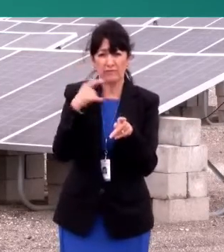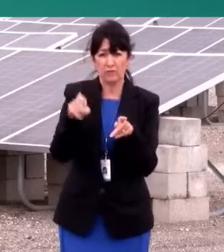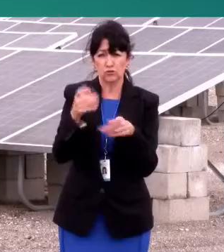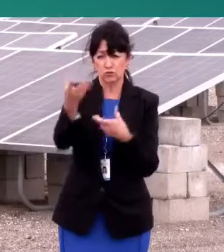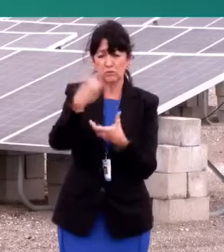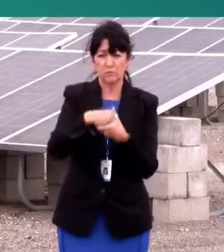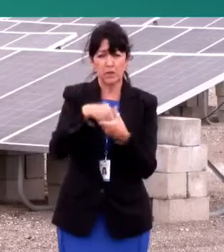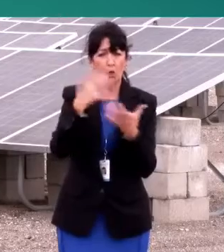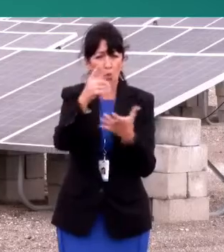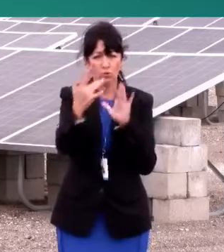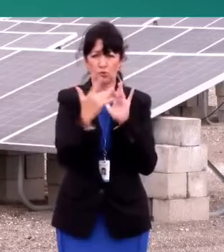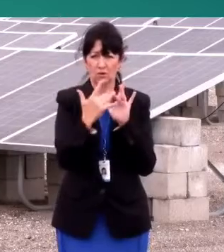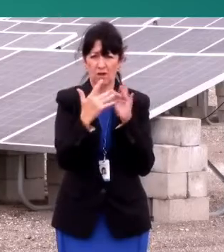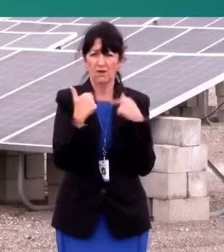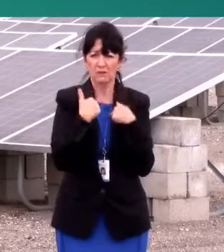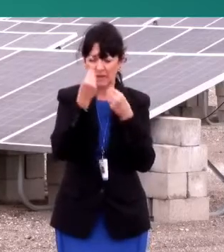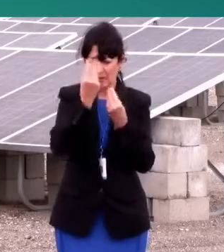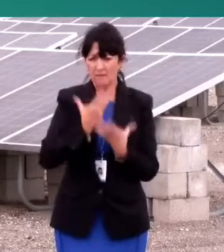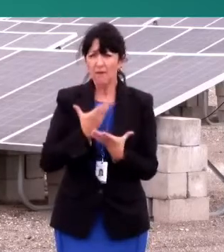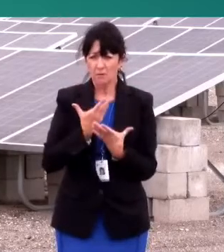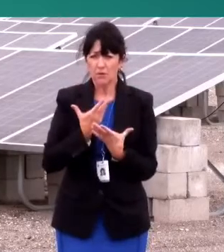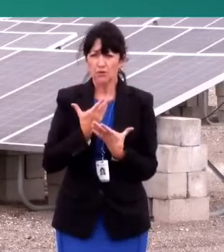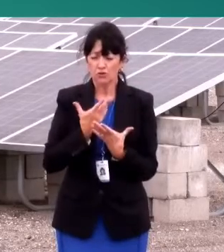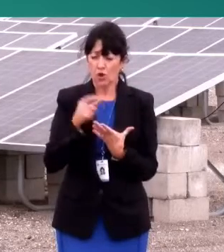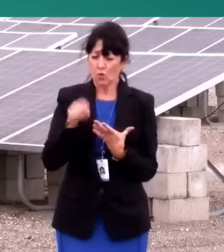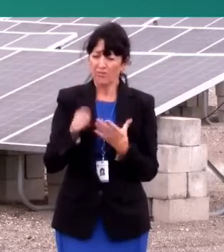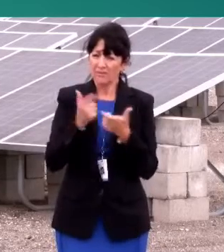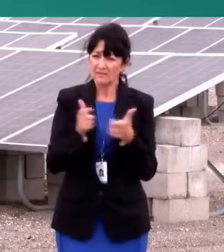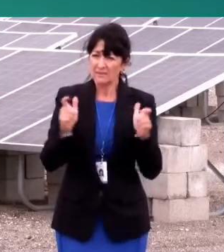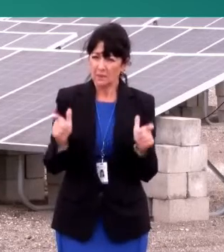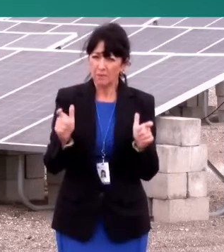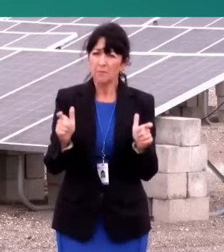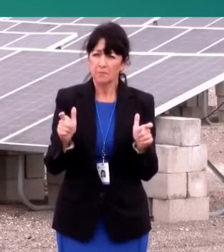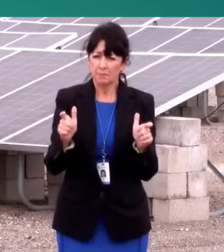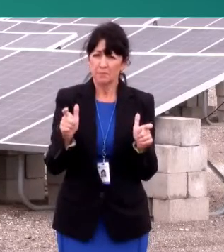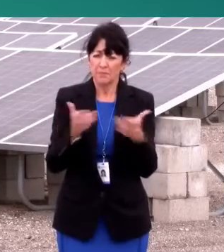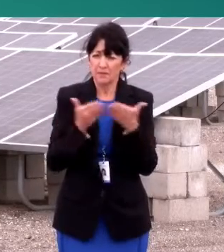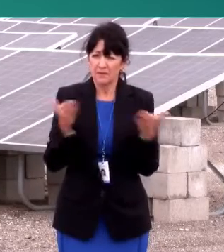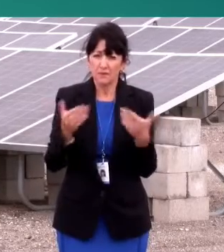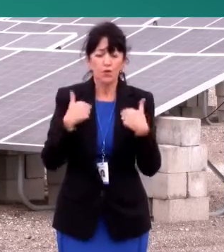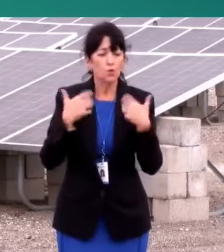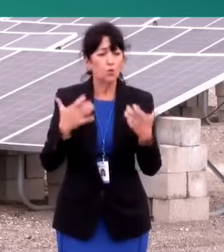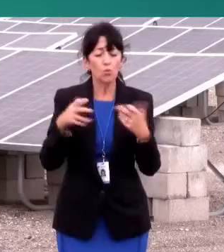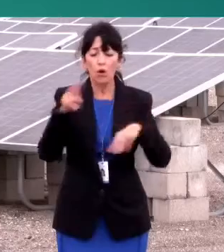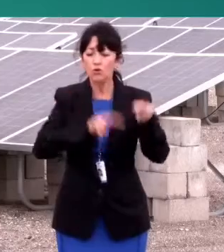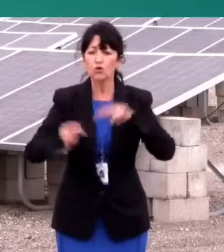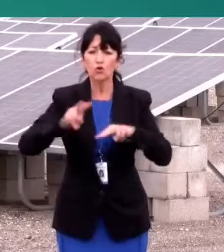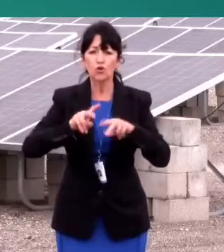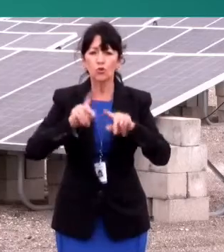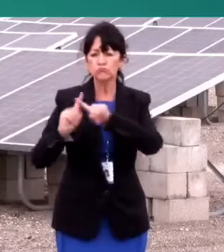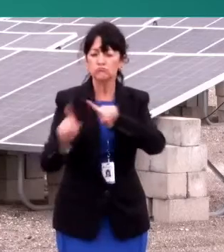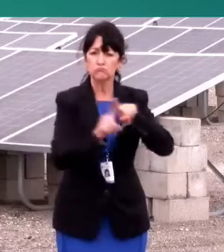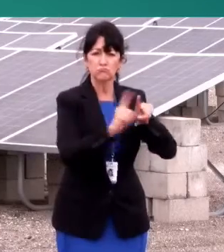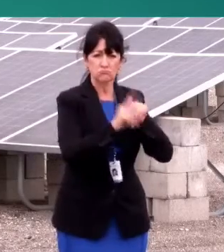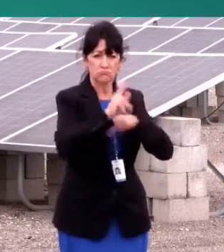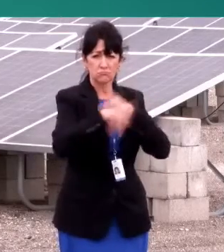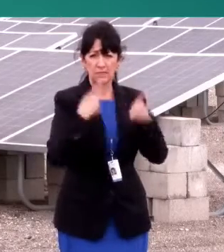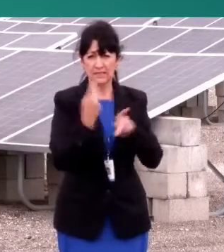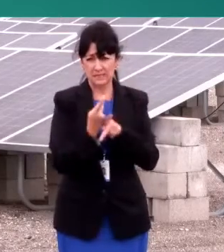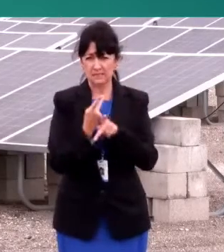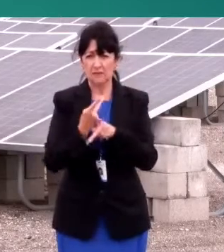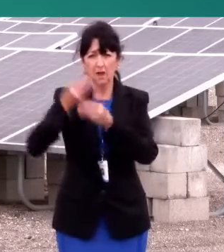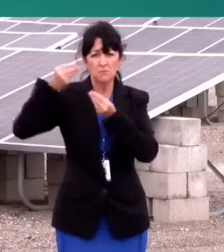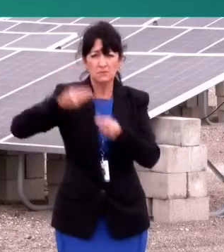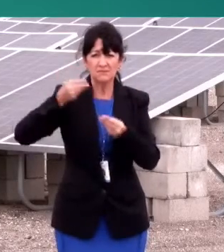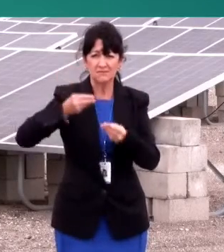that, I want you to call me and let me know, because this is a big area. We're looking at all different types of energy, and we're going to continue to look at all different types going